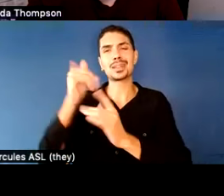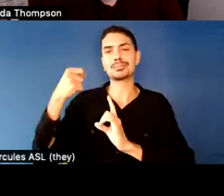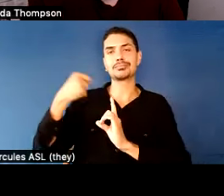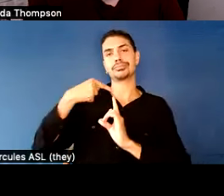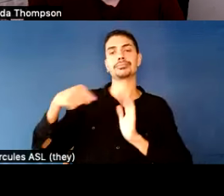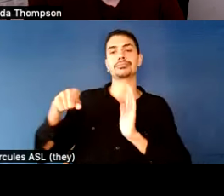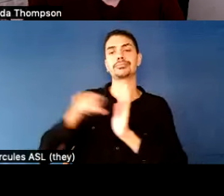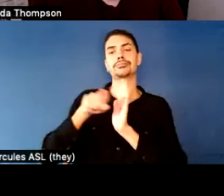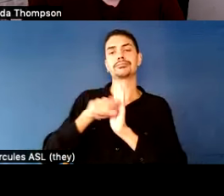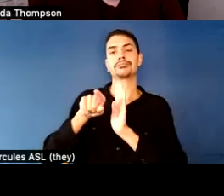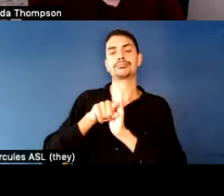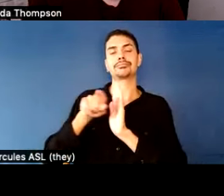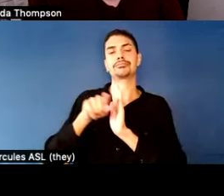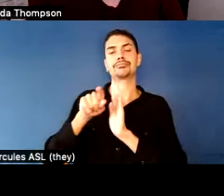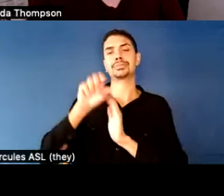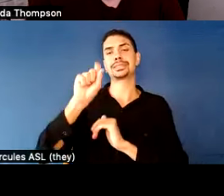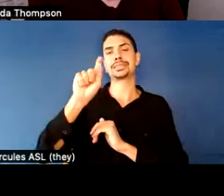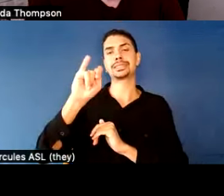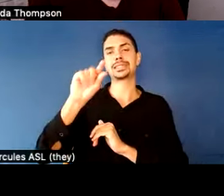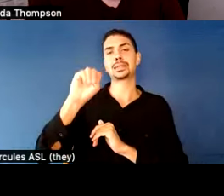health issues.